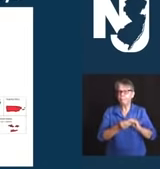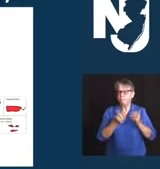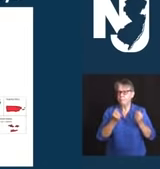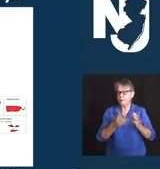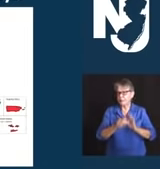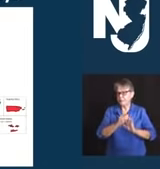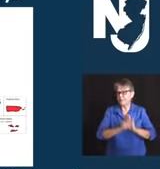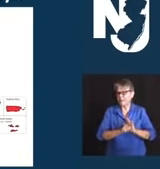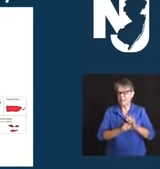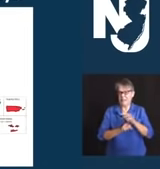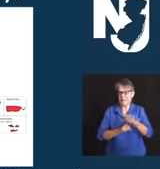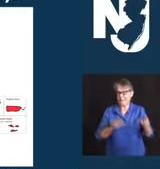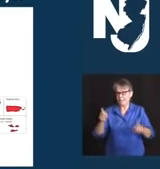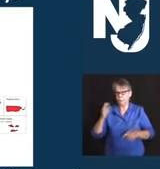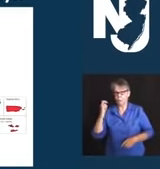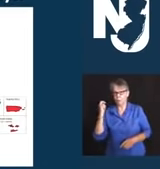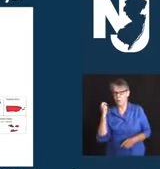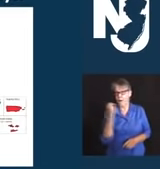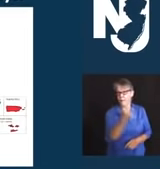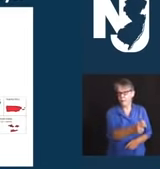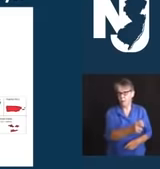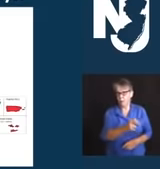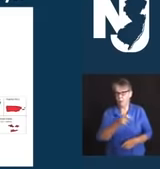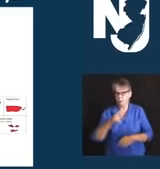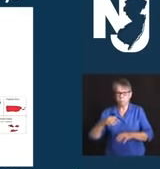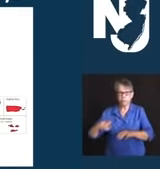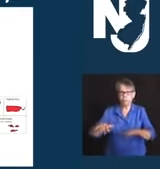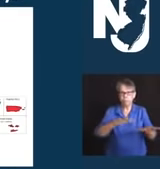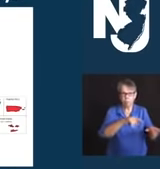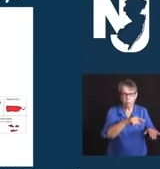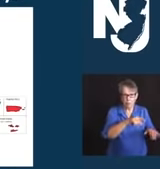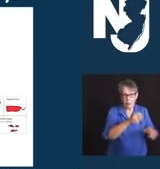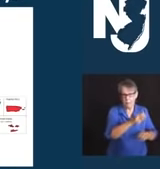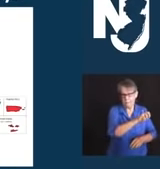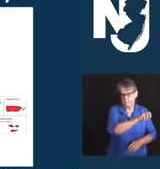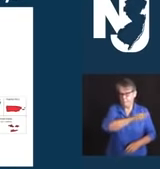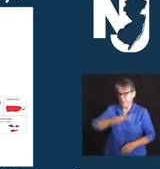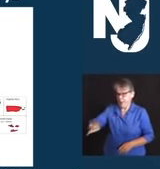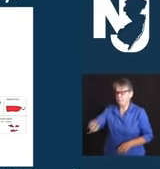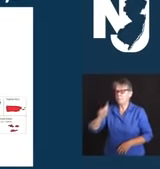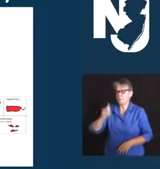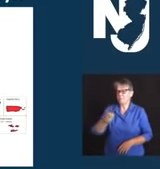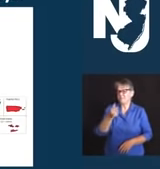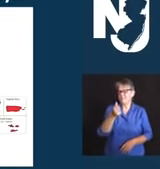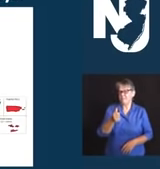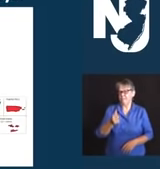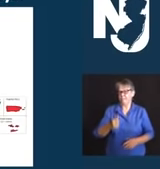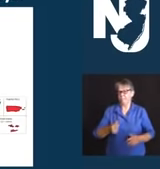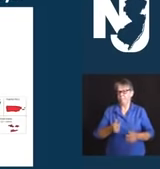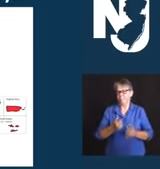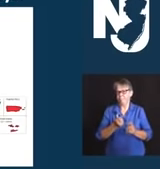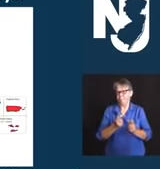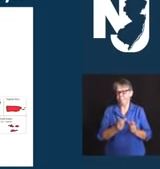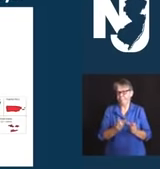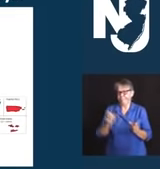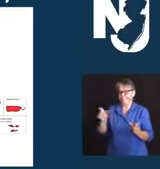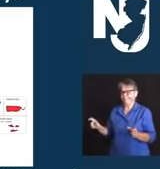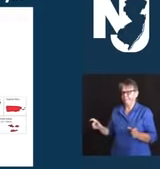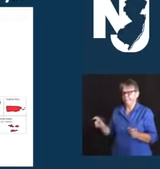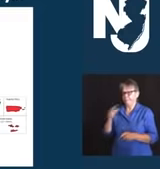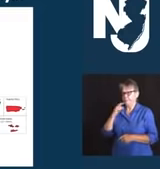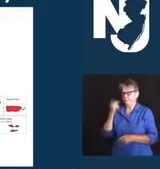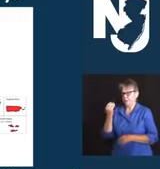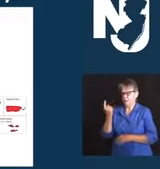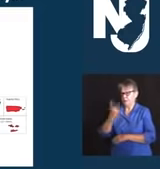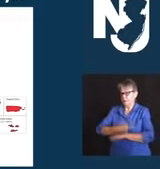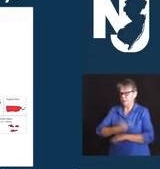either more than 10 new cases of coronavirus per 100,000 residents or a daily spot